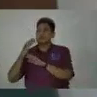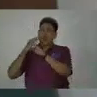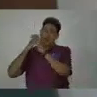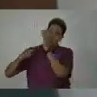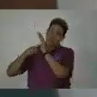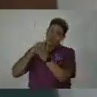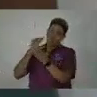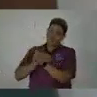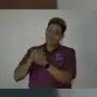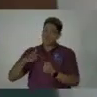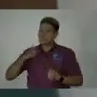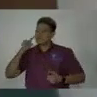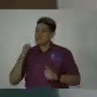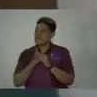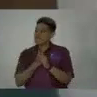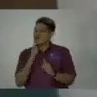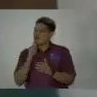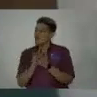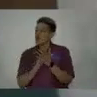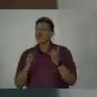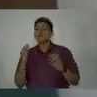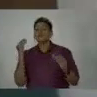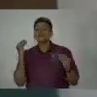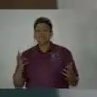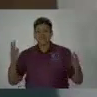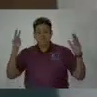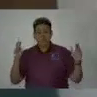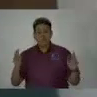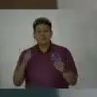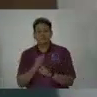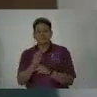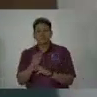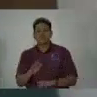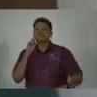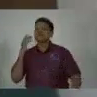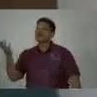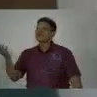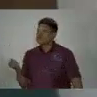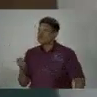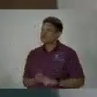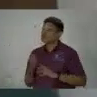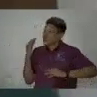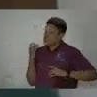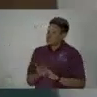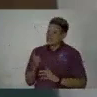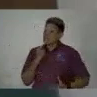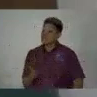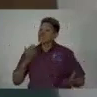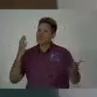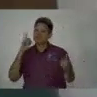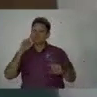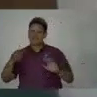and destroy me for following the law, which states, and I quote, the minister, upon receipt and consideration of recommendations